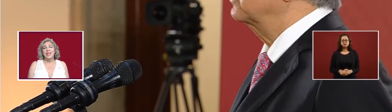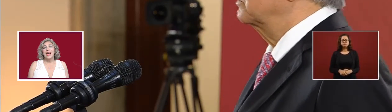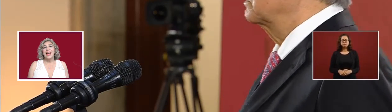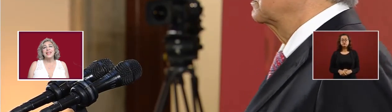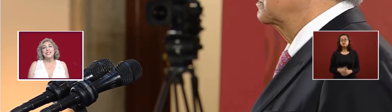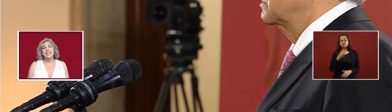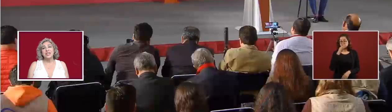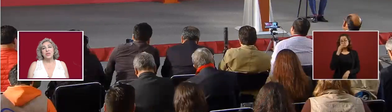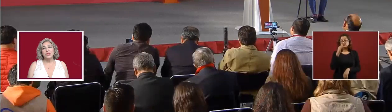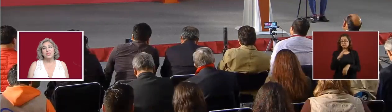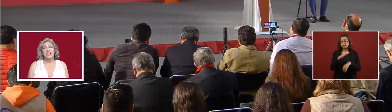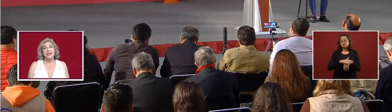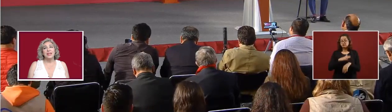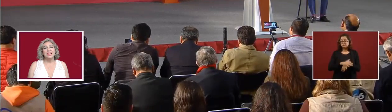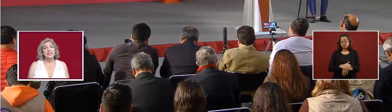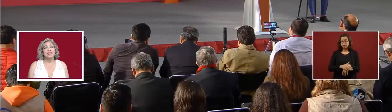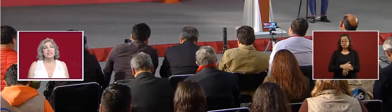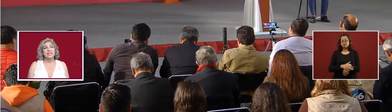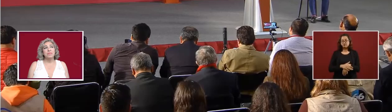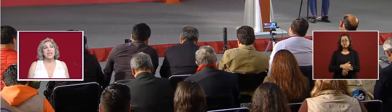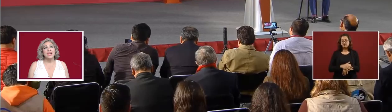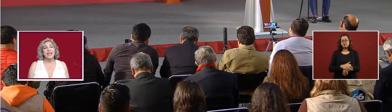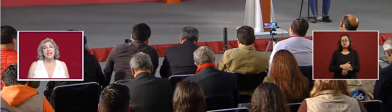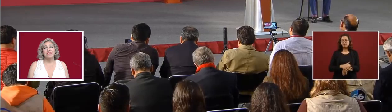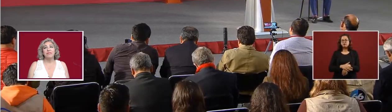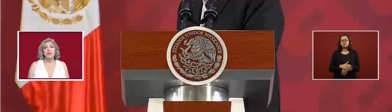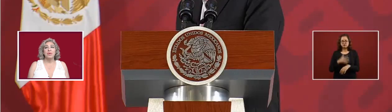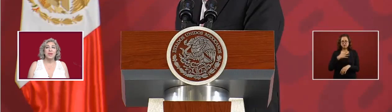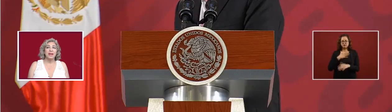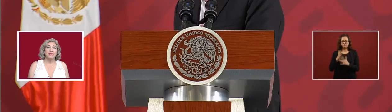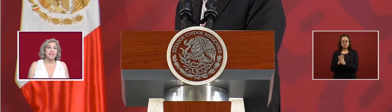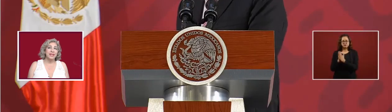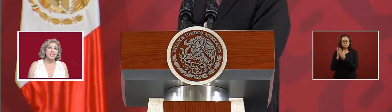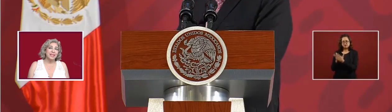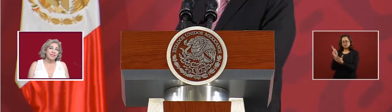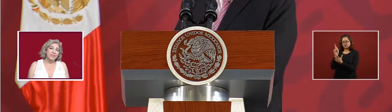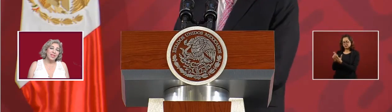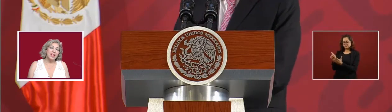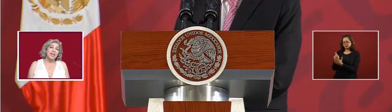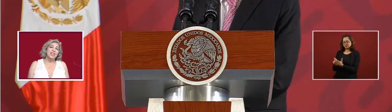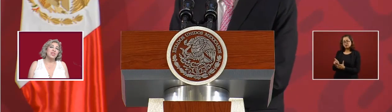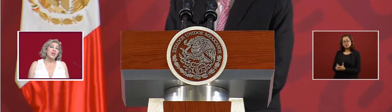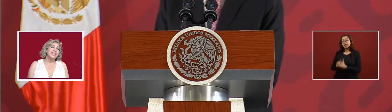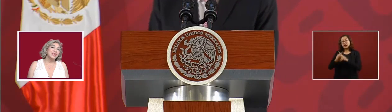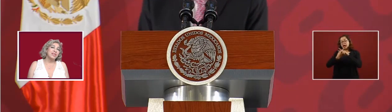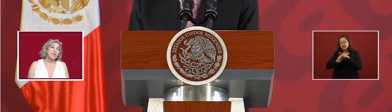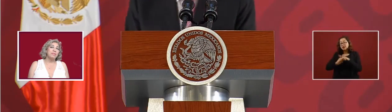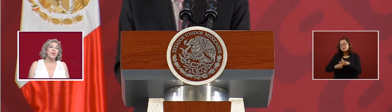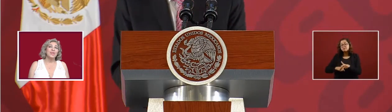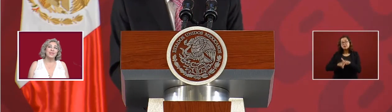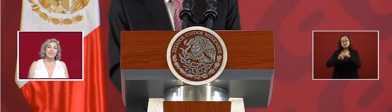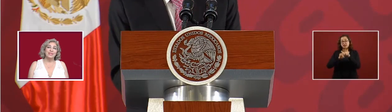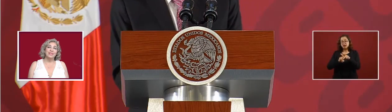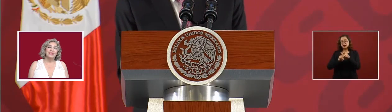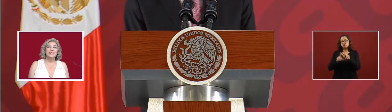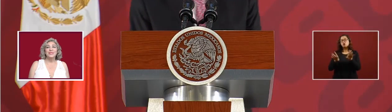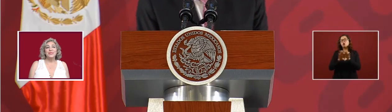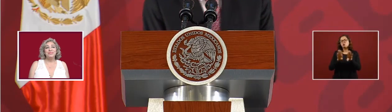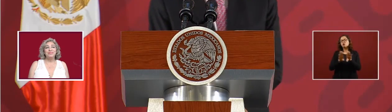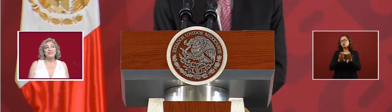I can tell you a little something ahead regarding you know how I started my book